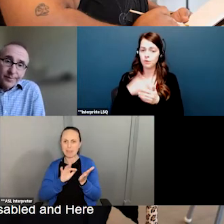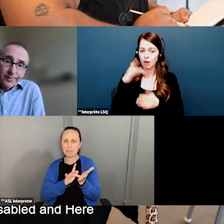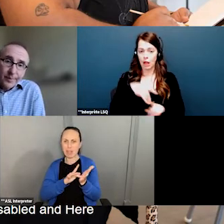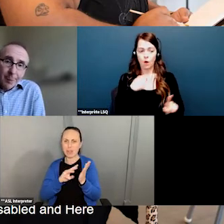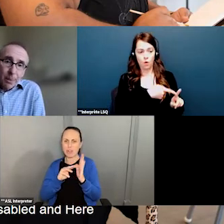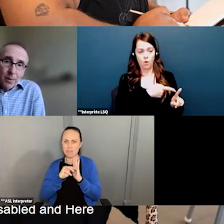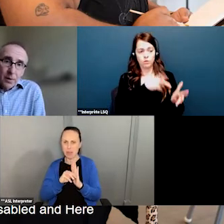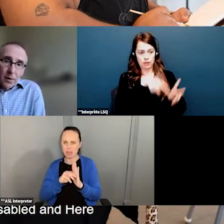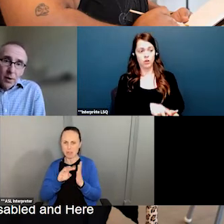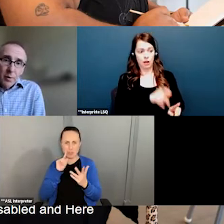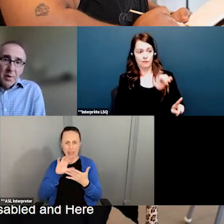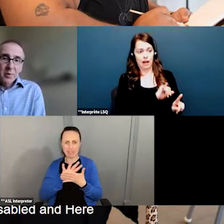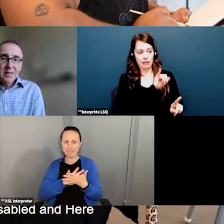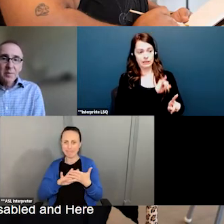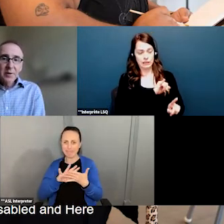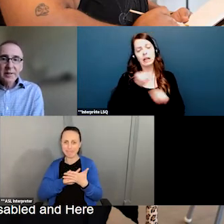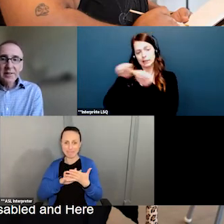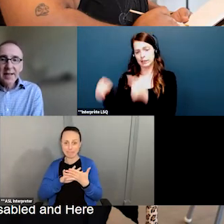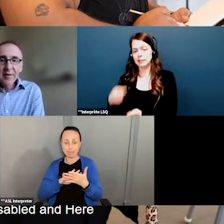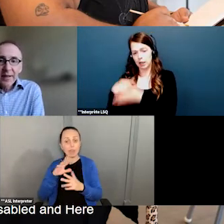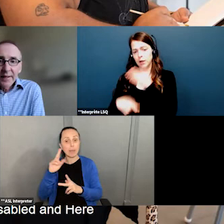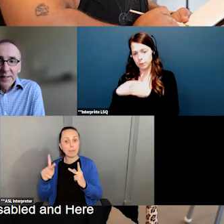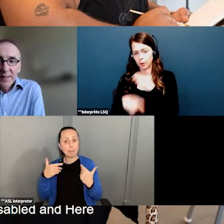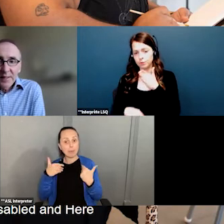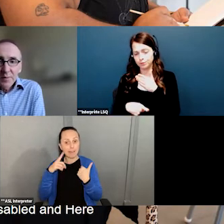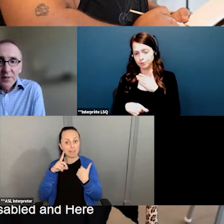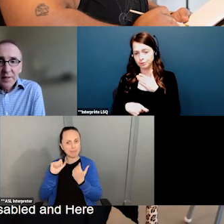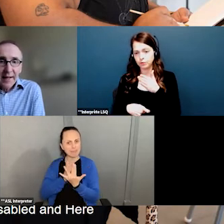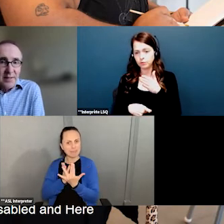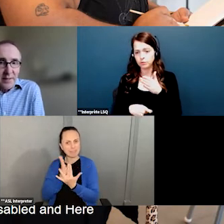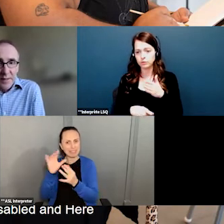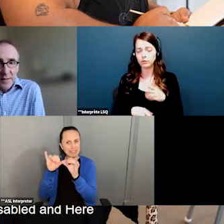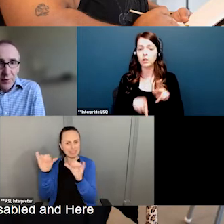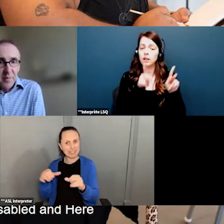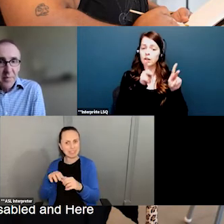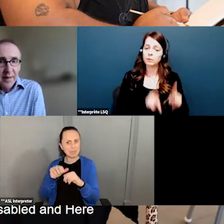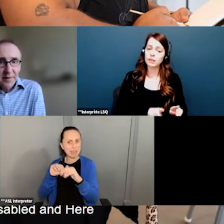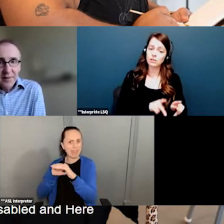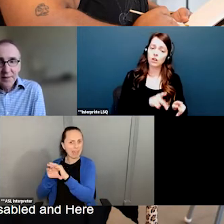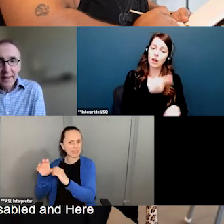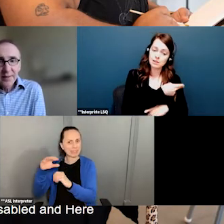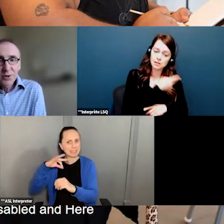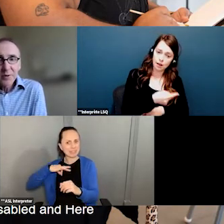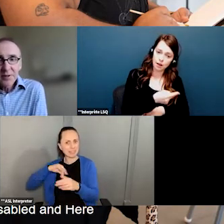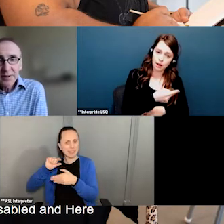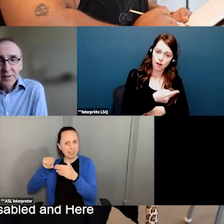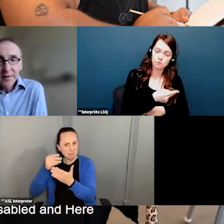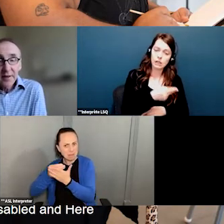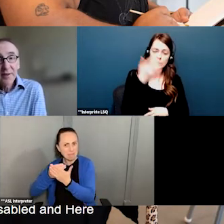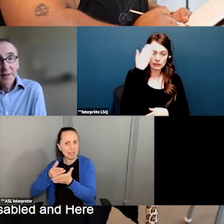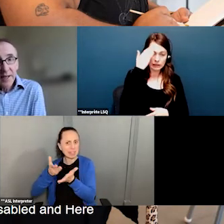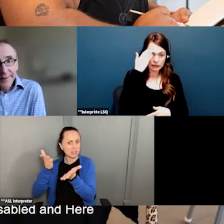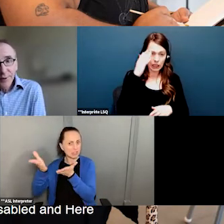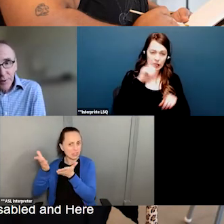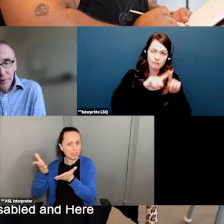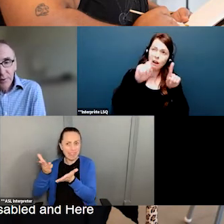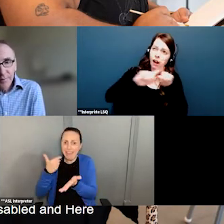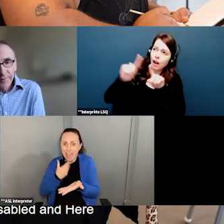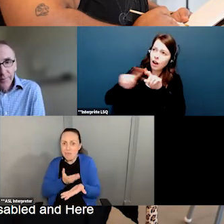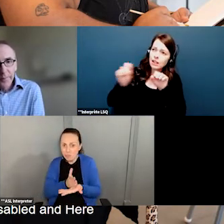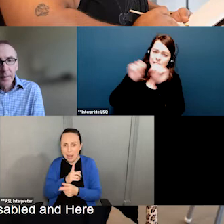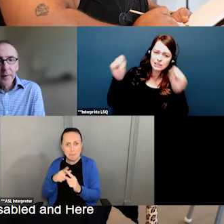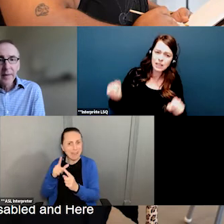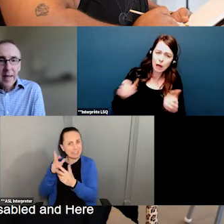follows. For people with disabilities, navigating systems to access government benefits and services that they are entitled